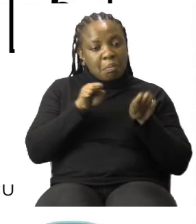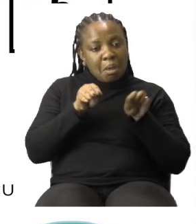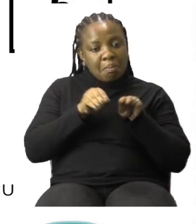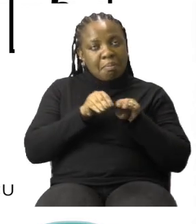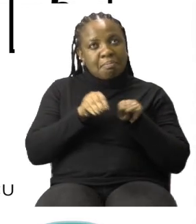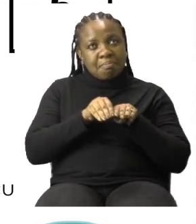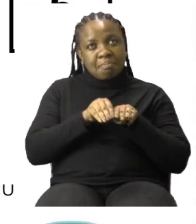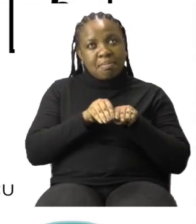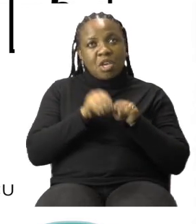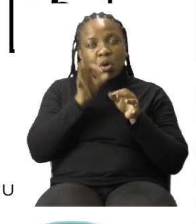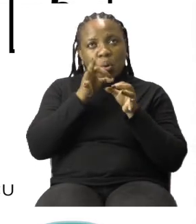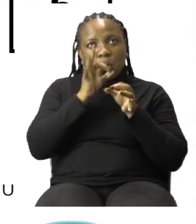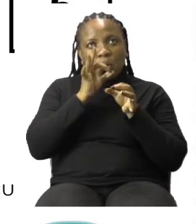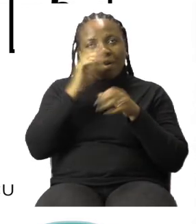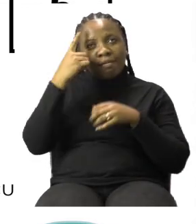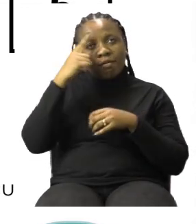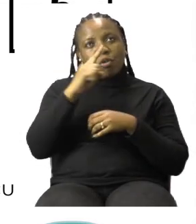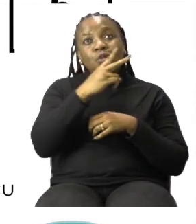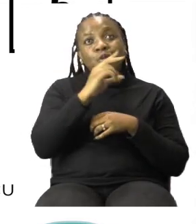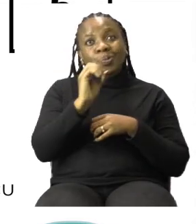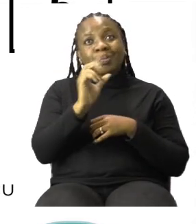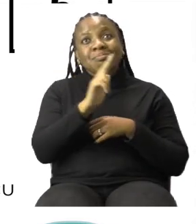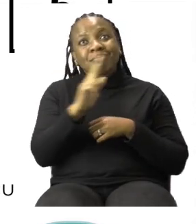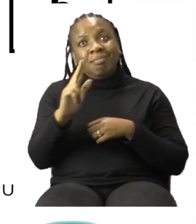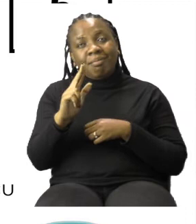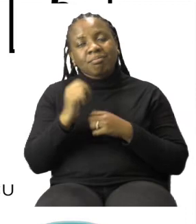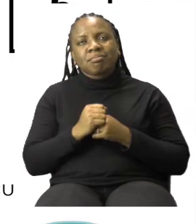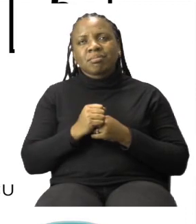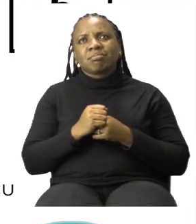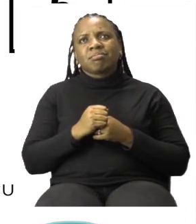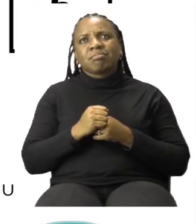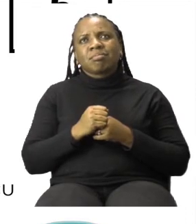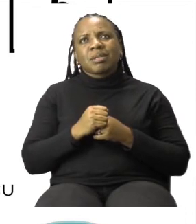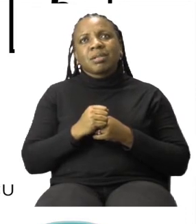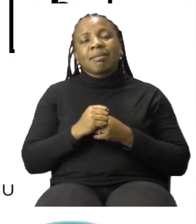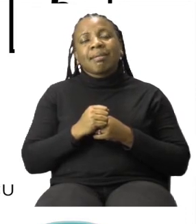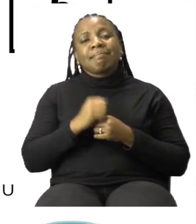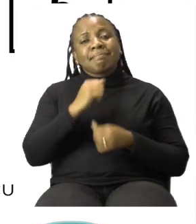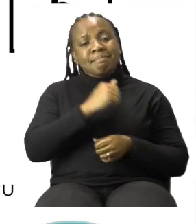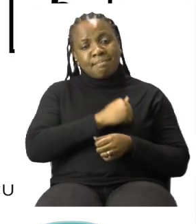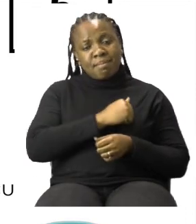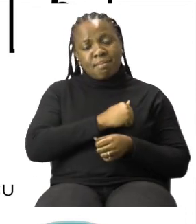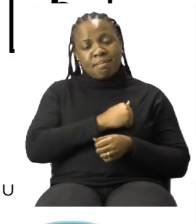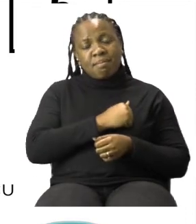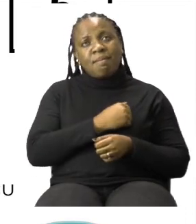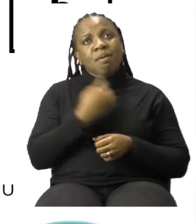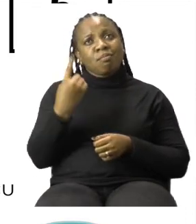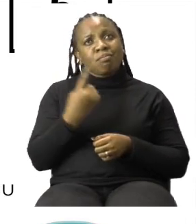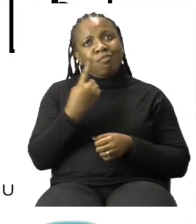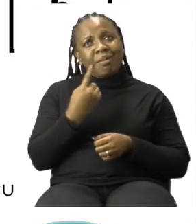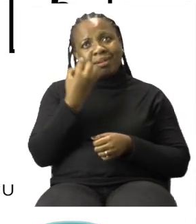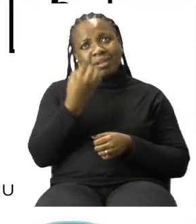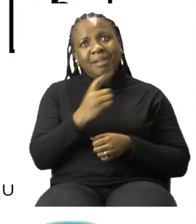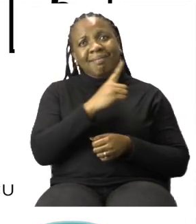people. She only has 11 cups. How many cups